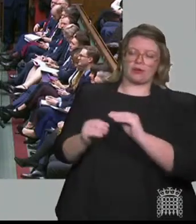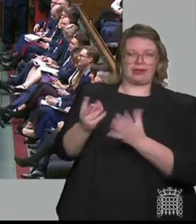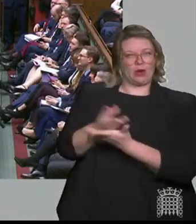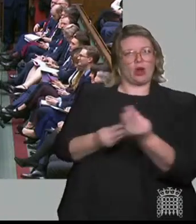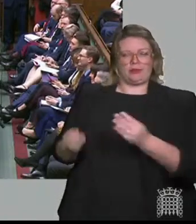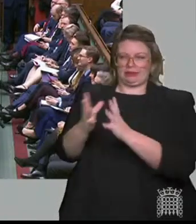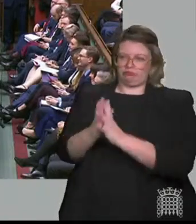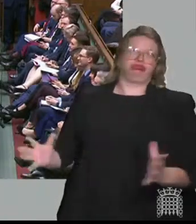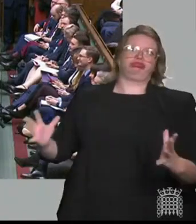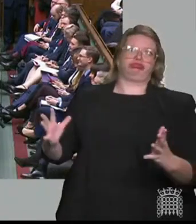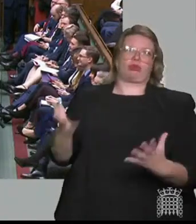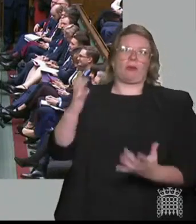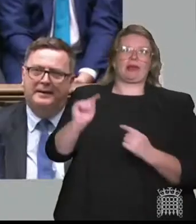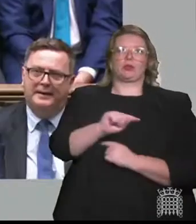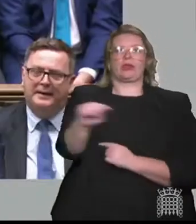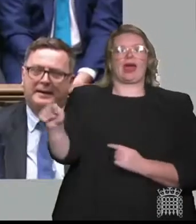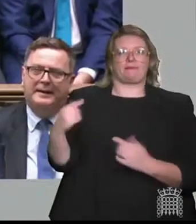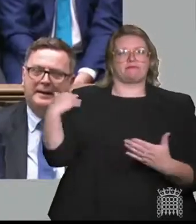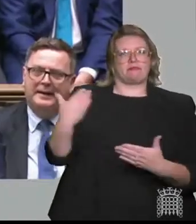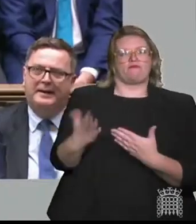2010.